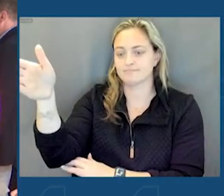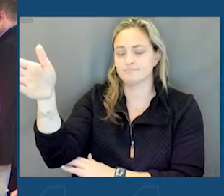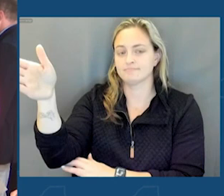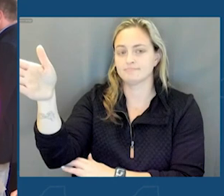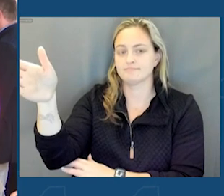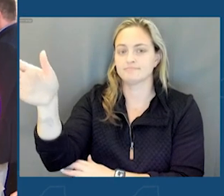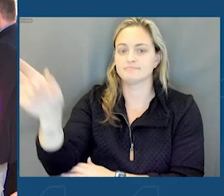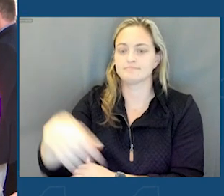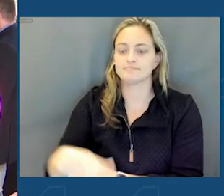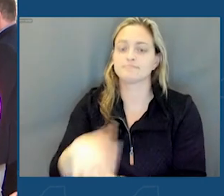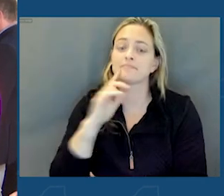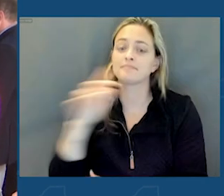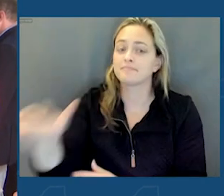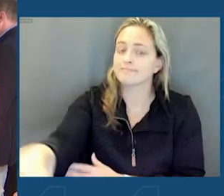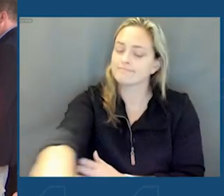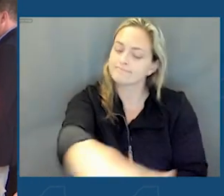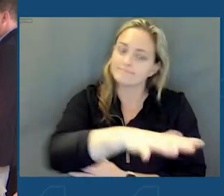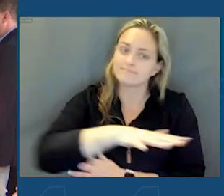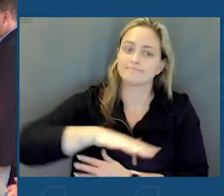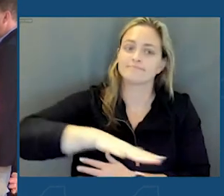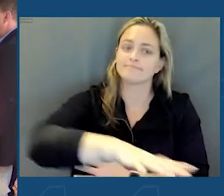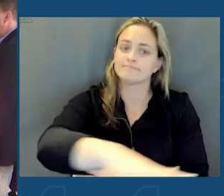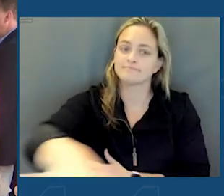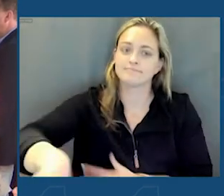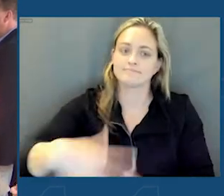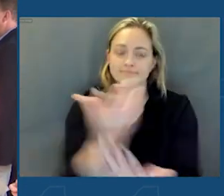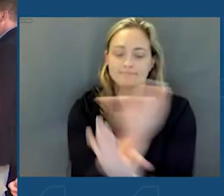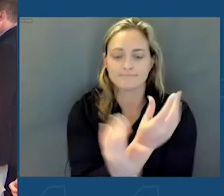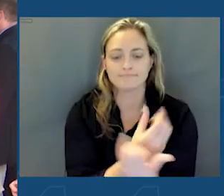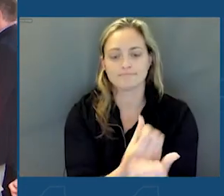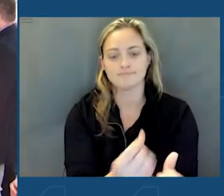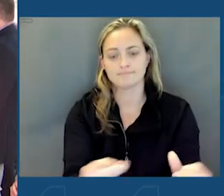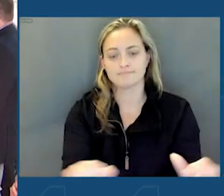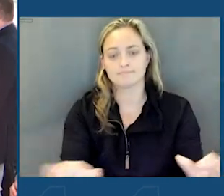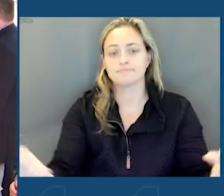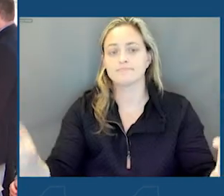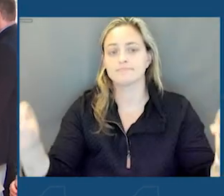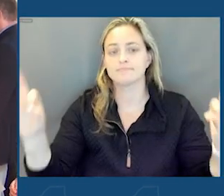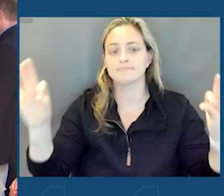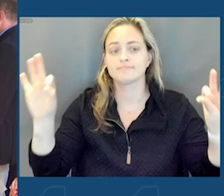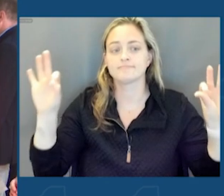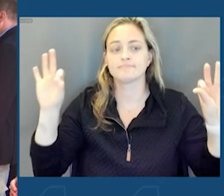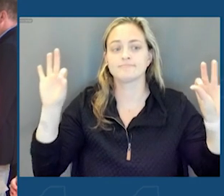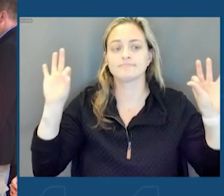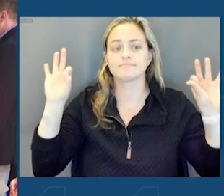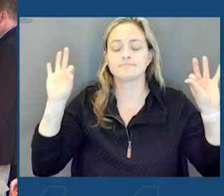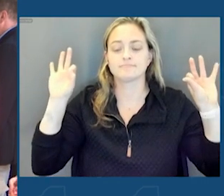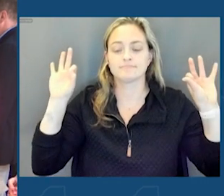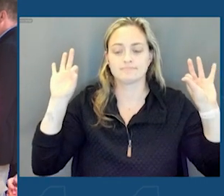wave o'er the land of the